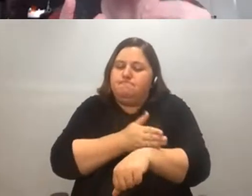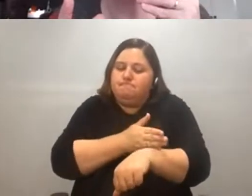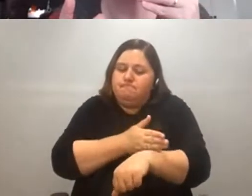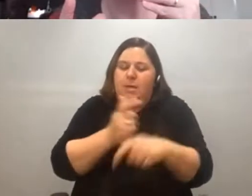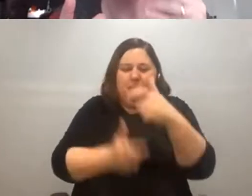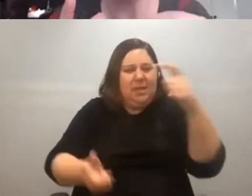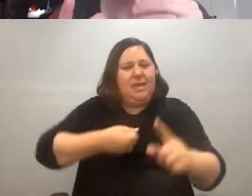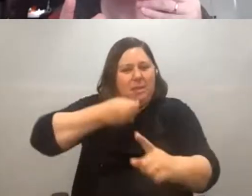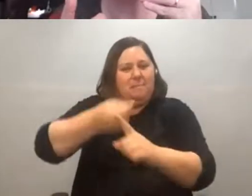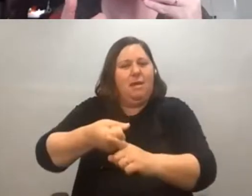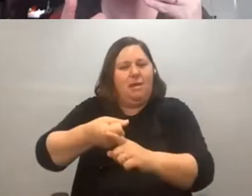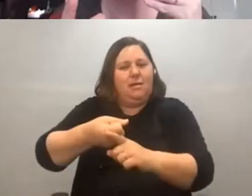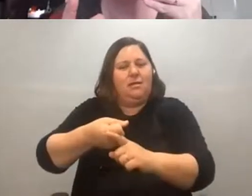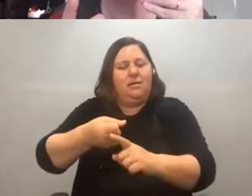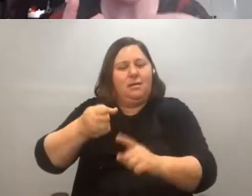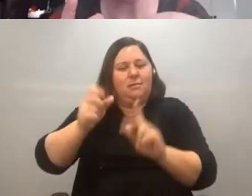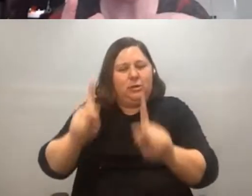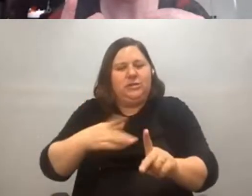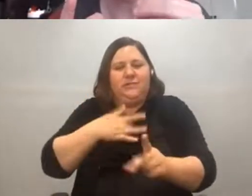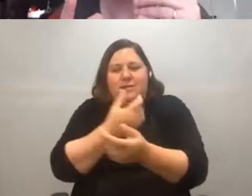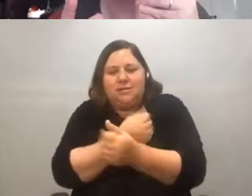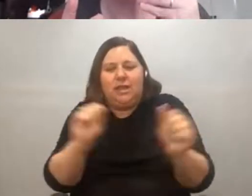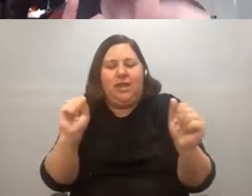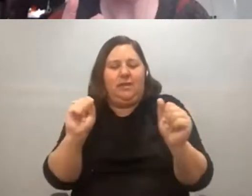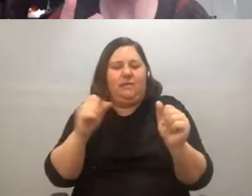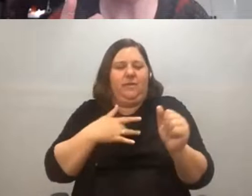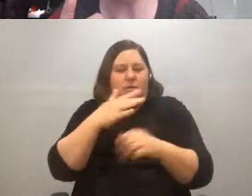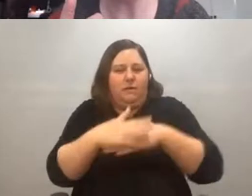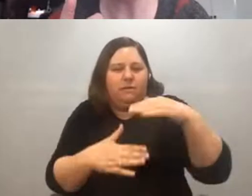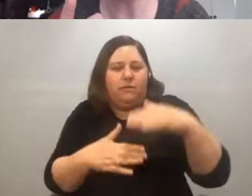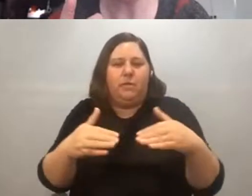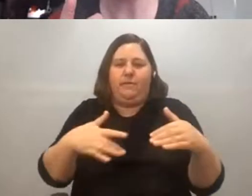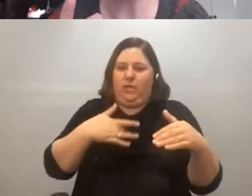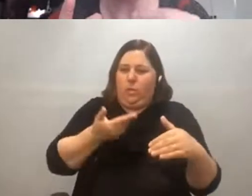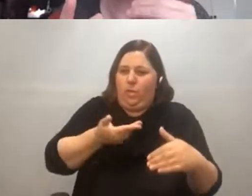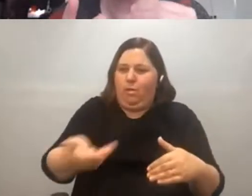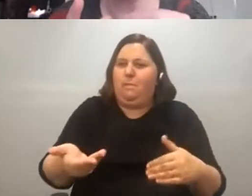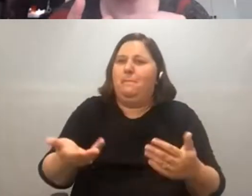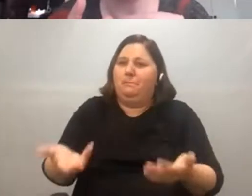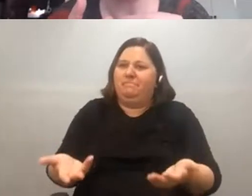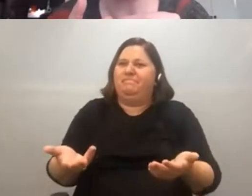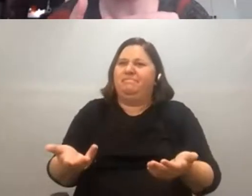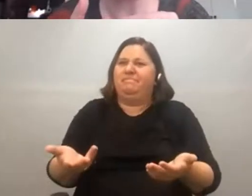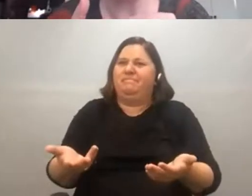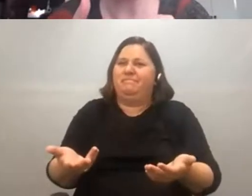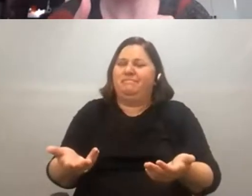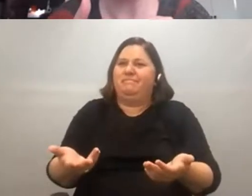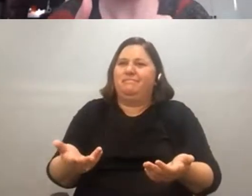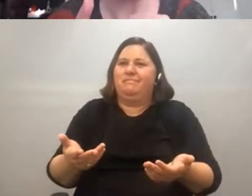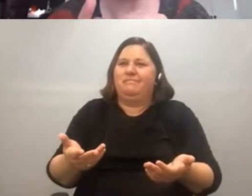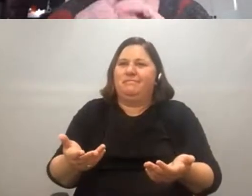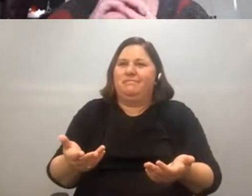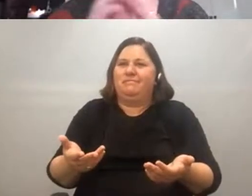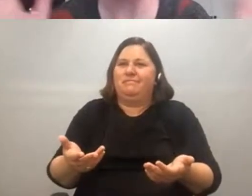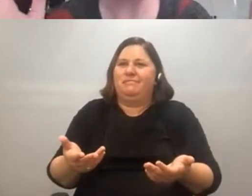helping someone feel comforted helping someone feel safer and helping someone feel welcome and so i think that you know not i